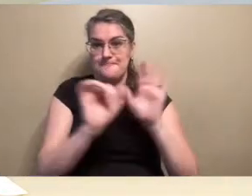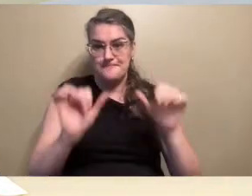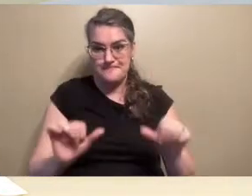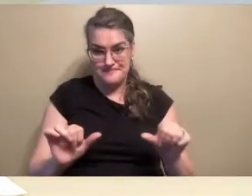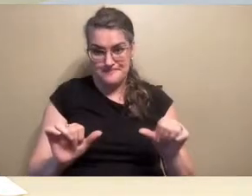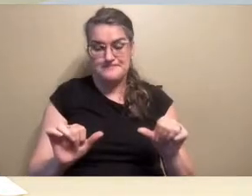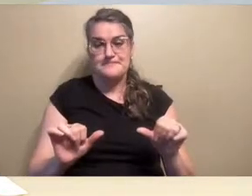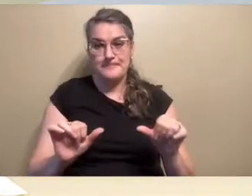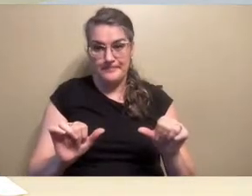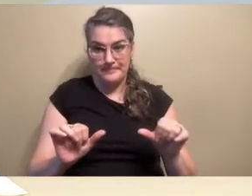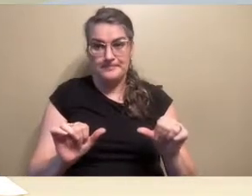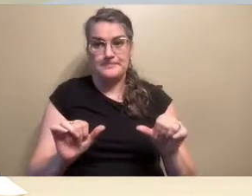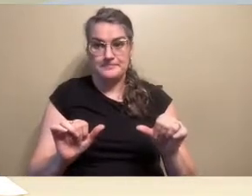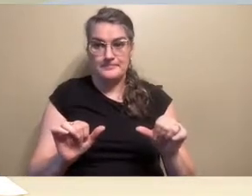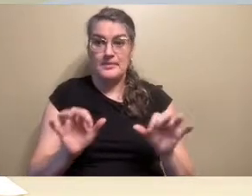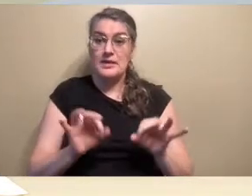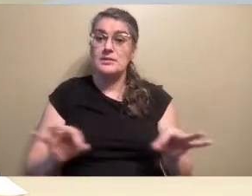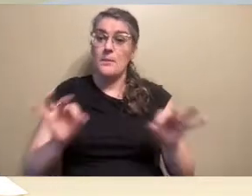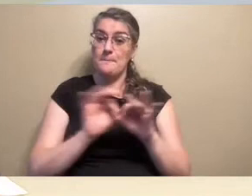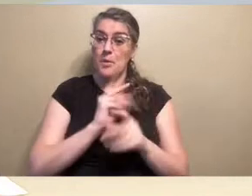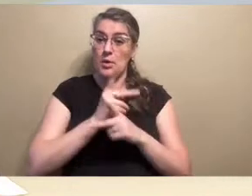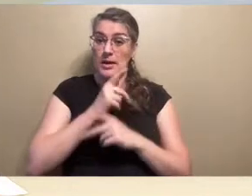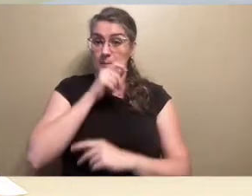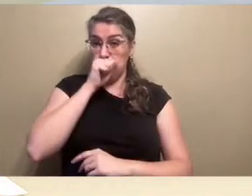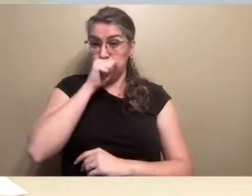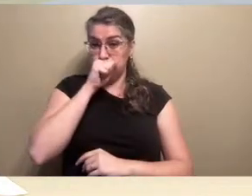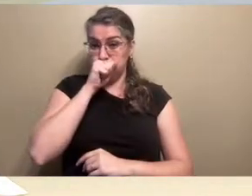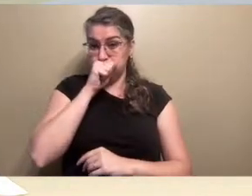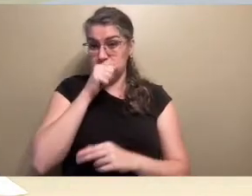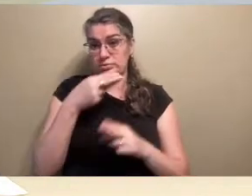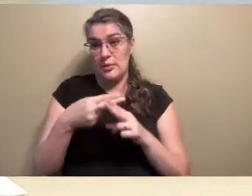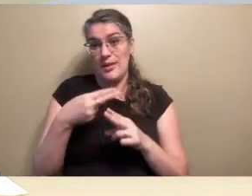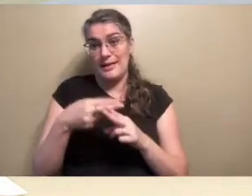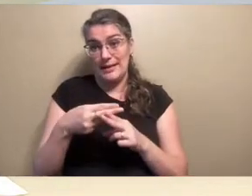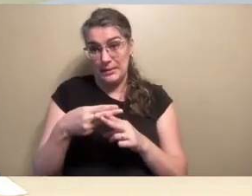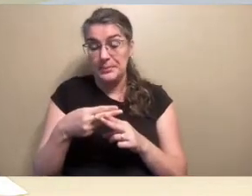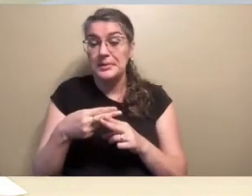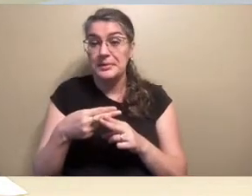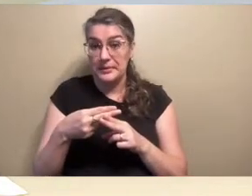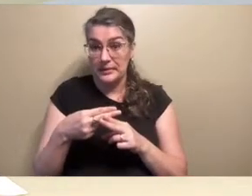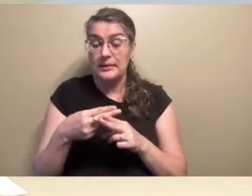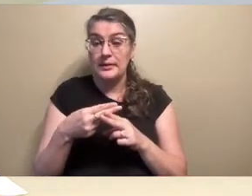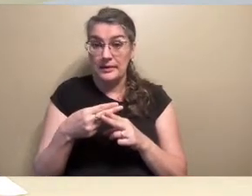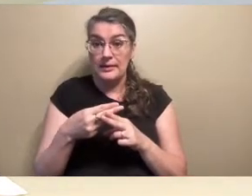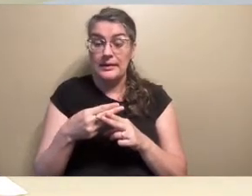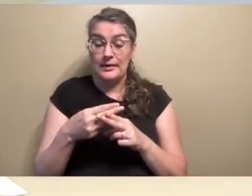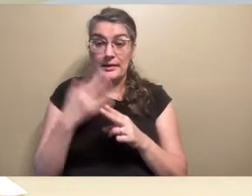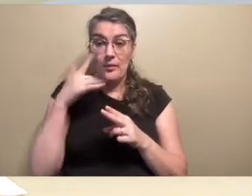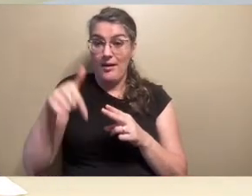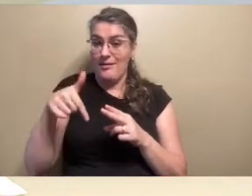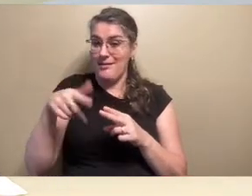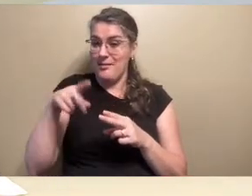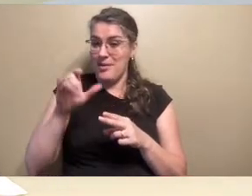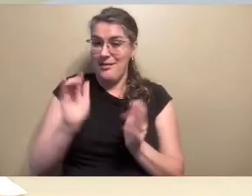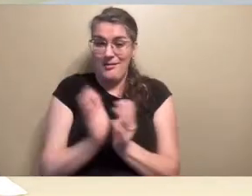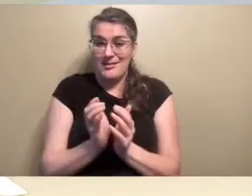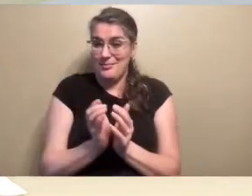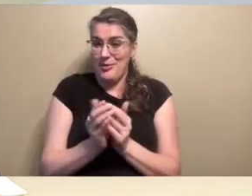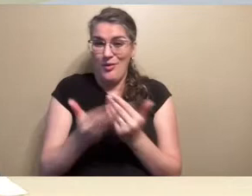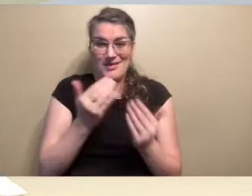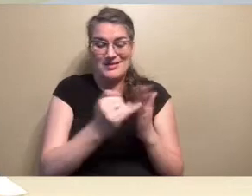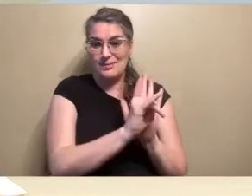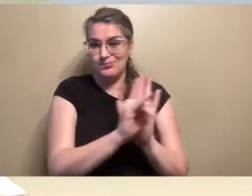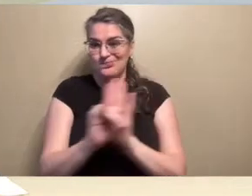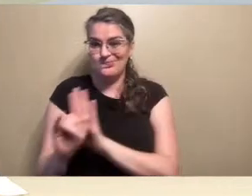And so we would like to do that, protect that confidentiality as much